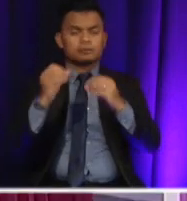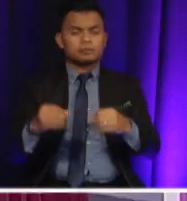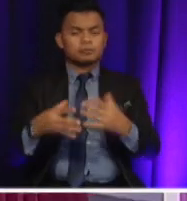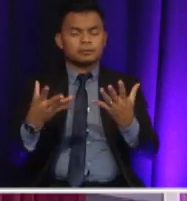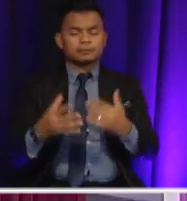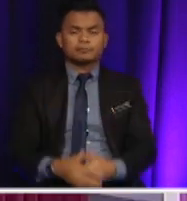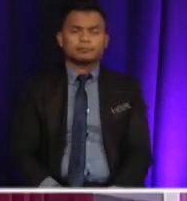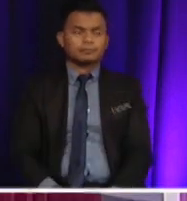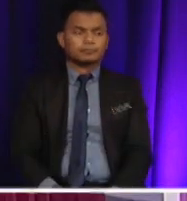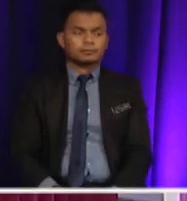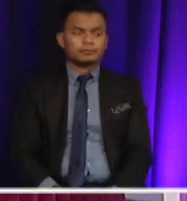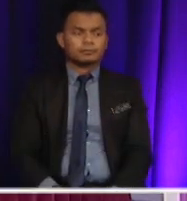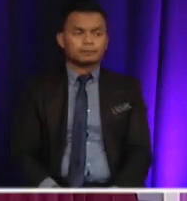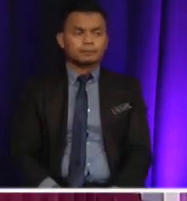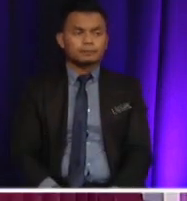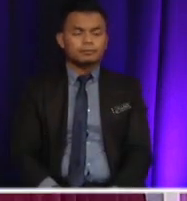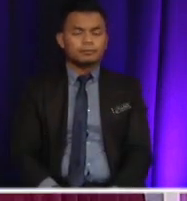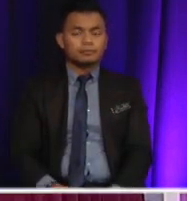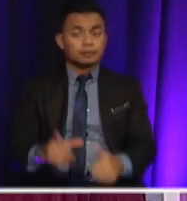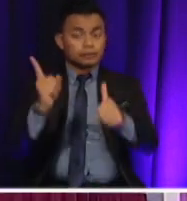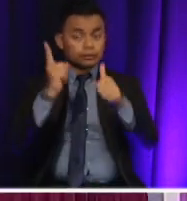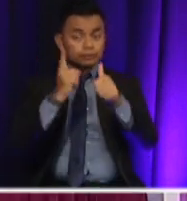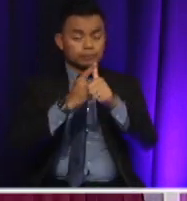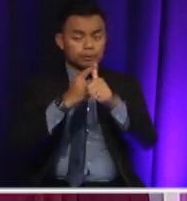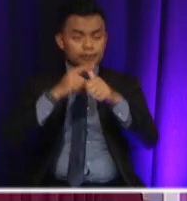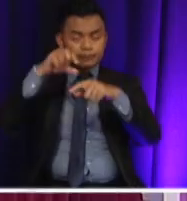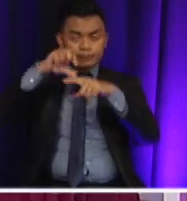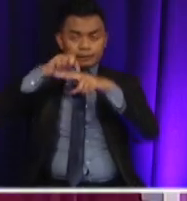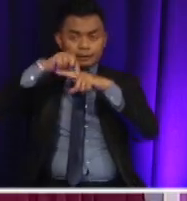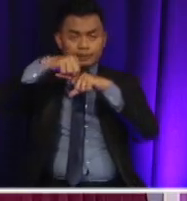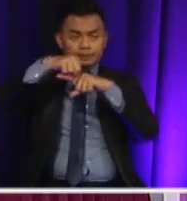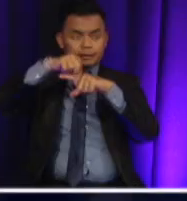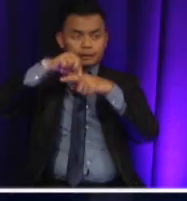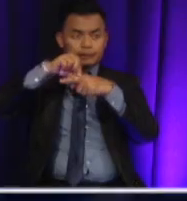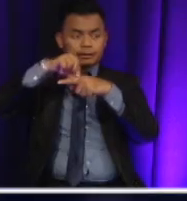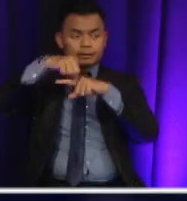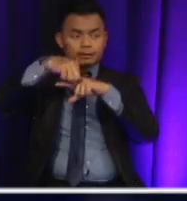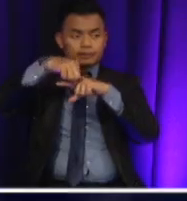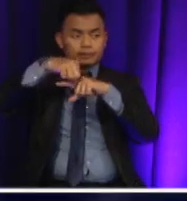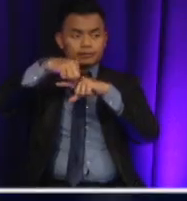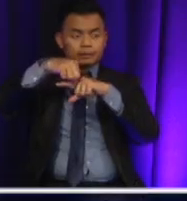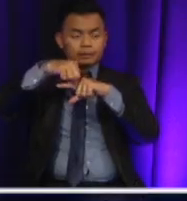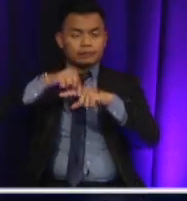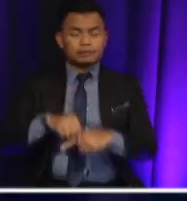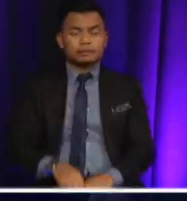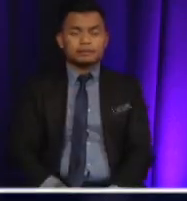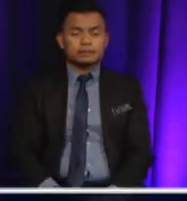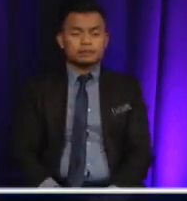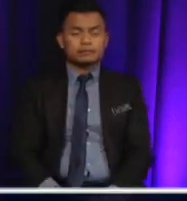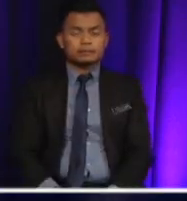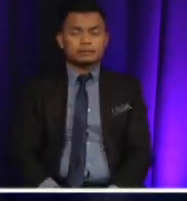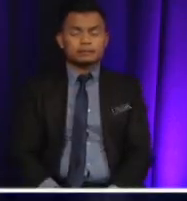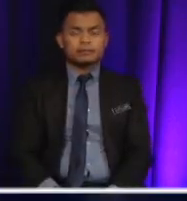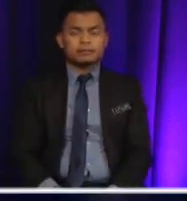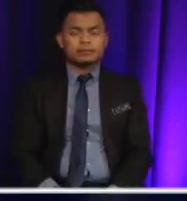it's even better. There's a ring mentioned. What ring? Ring from an empty cola can. That's